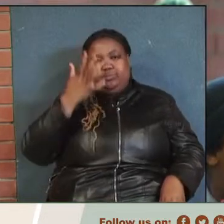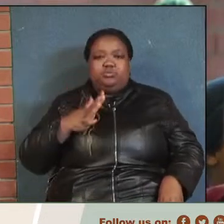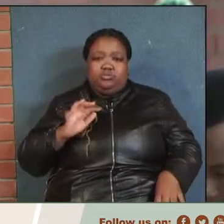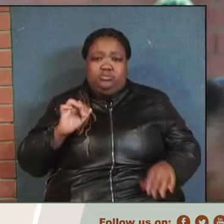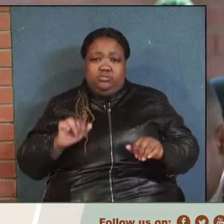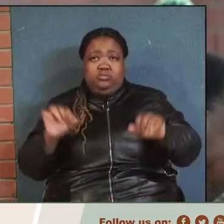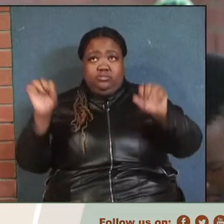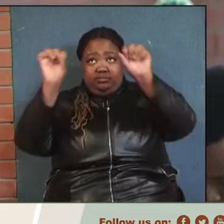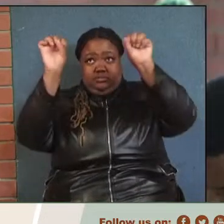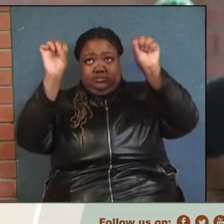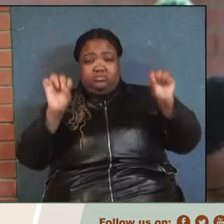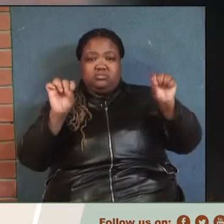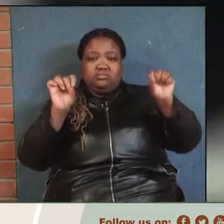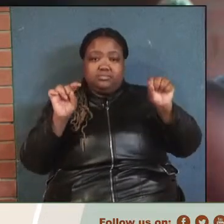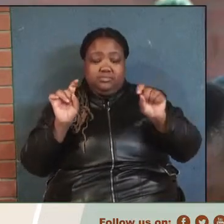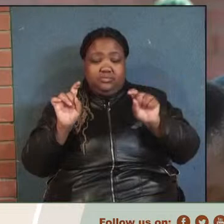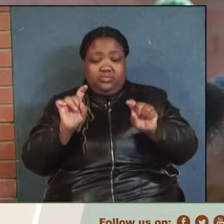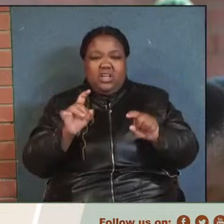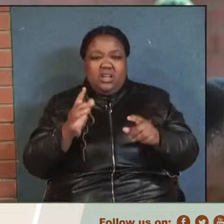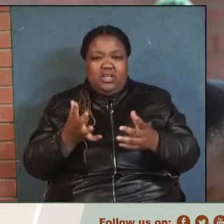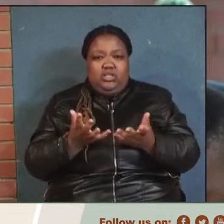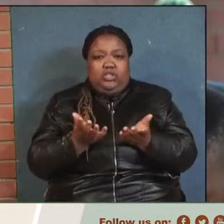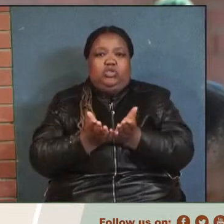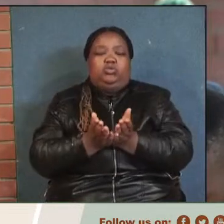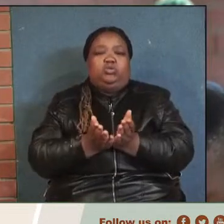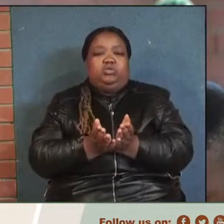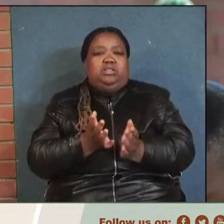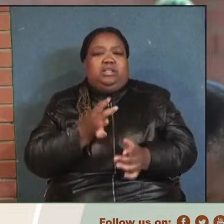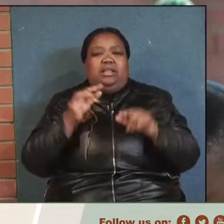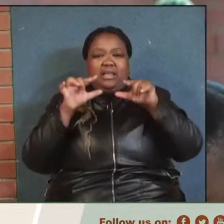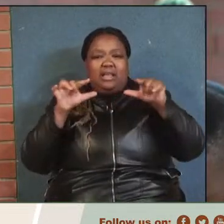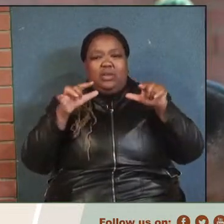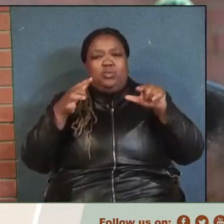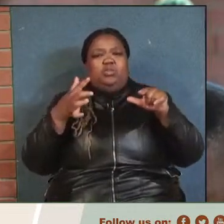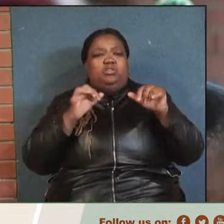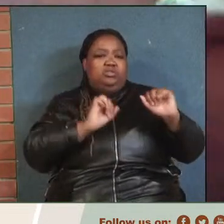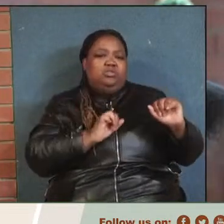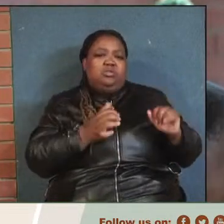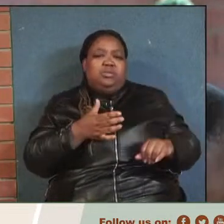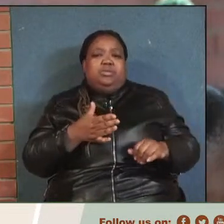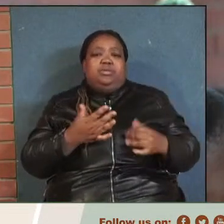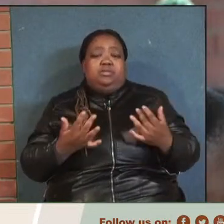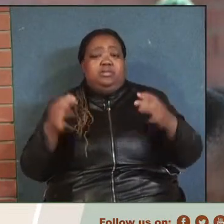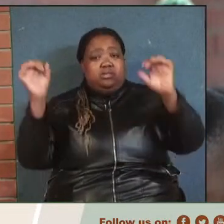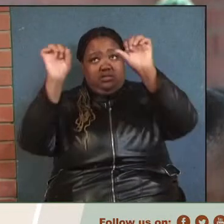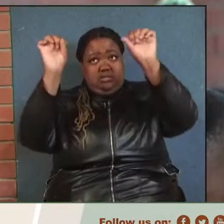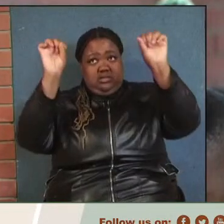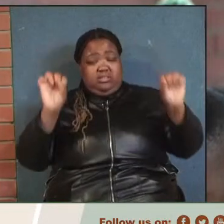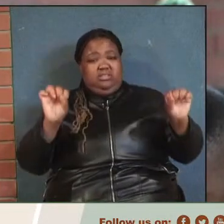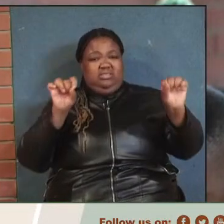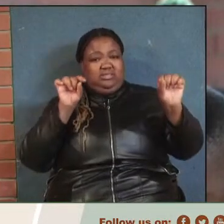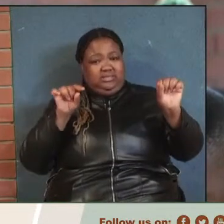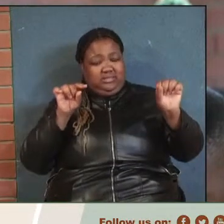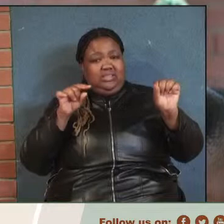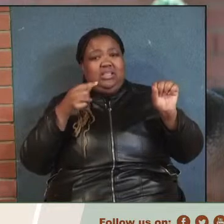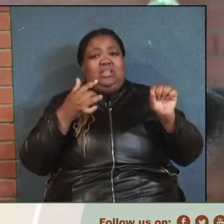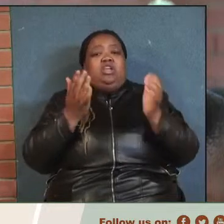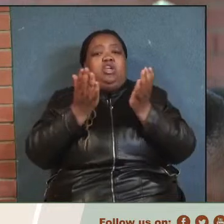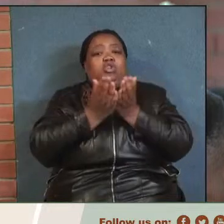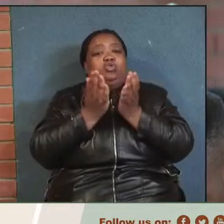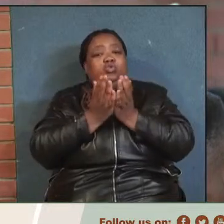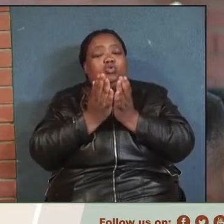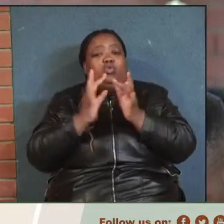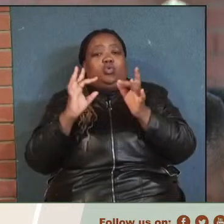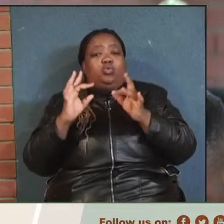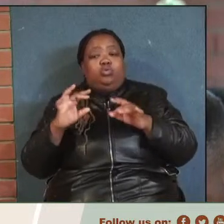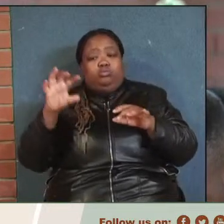school that doesn't offer you a prepared language. The system must automatically take you to a school that is nearby that will eager you